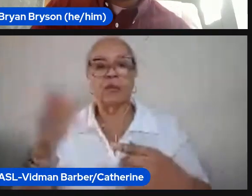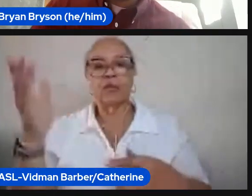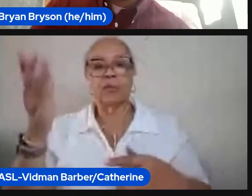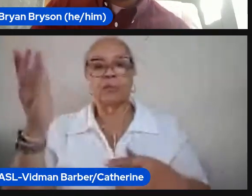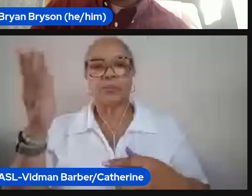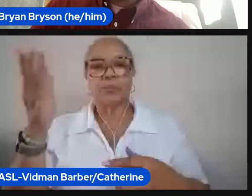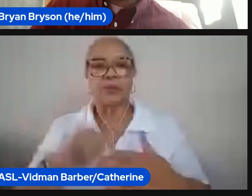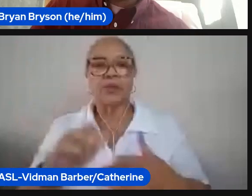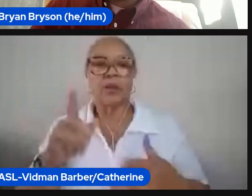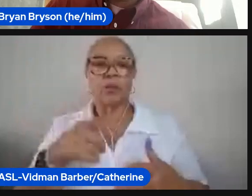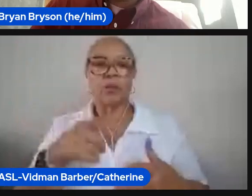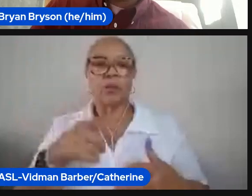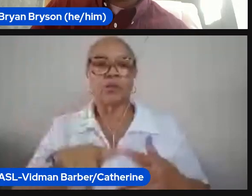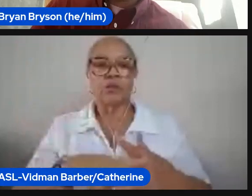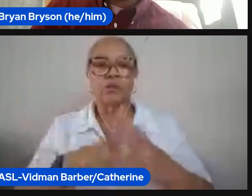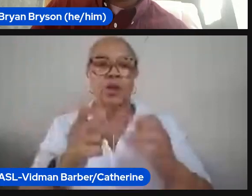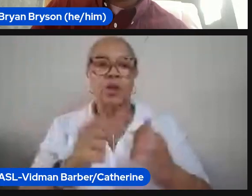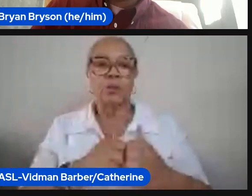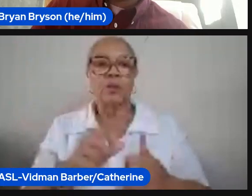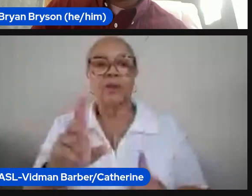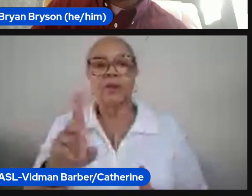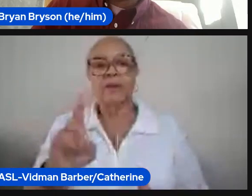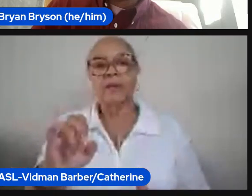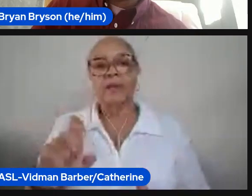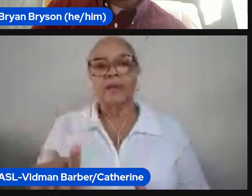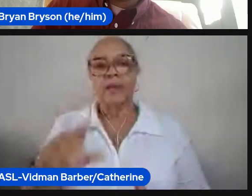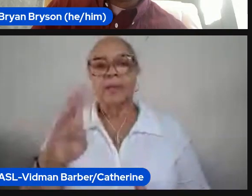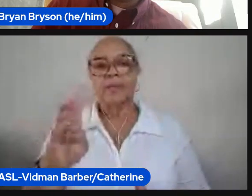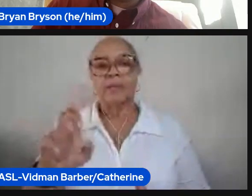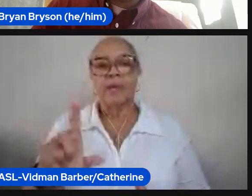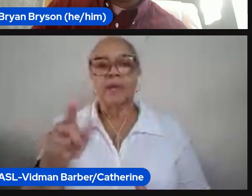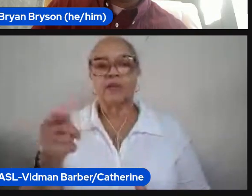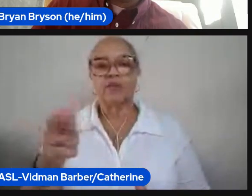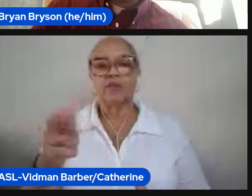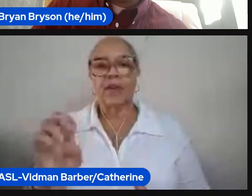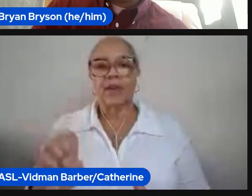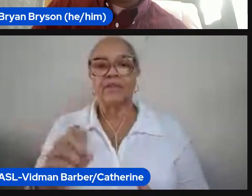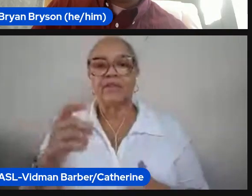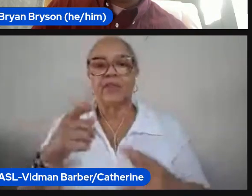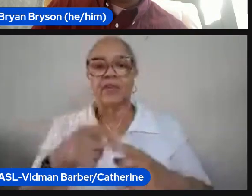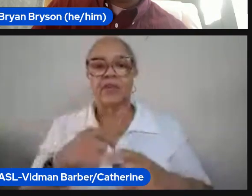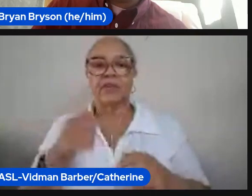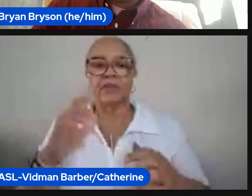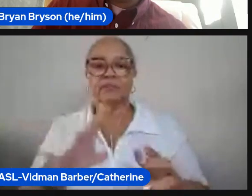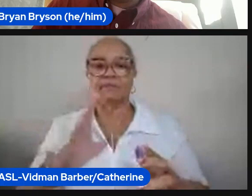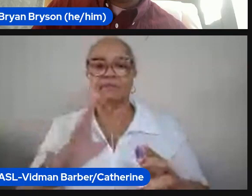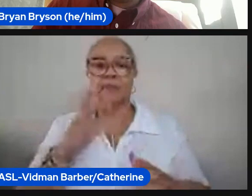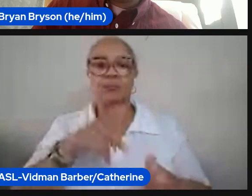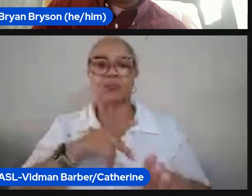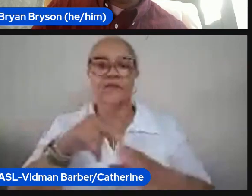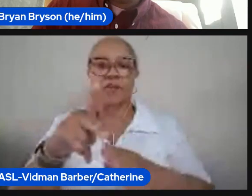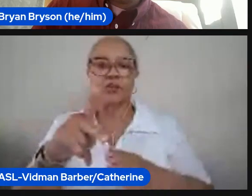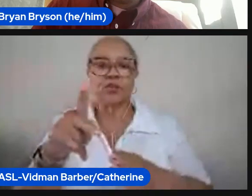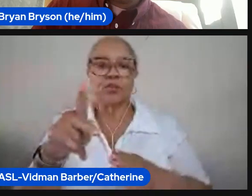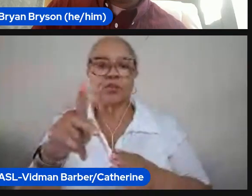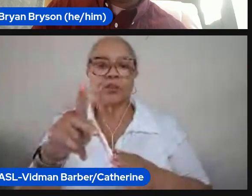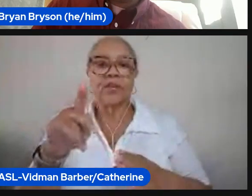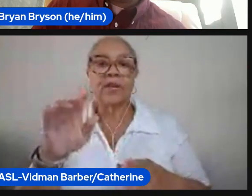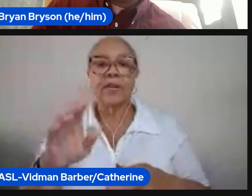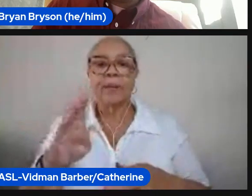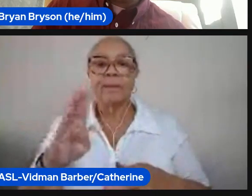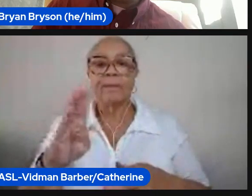and I'll start with Danielle Belgrave. Danielle Belgrave is a distinguished professional in the